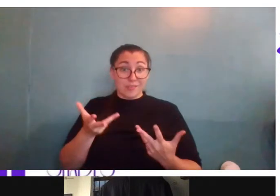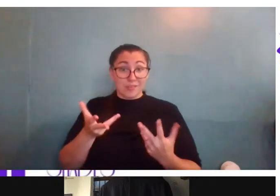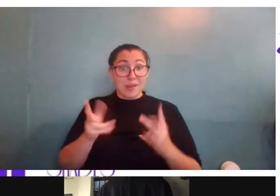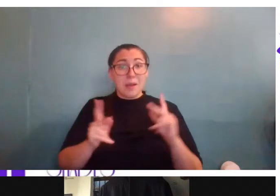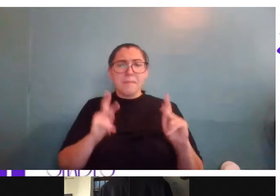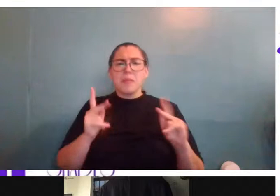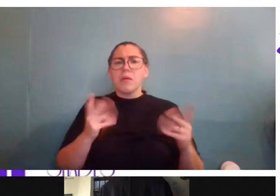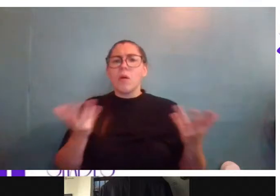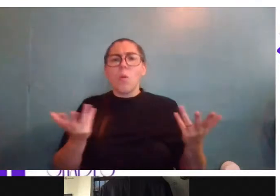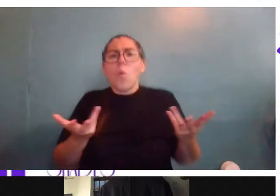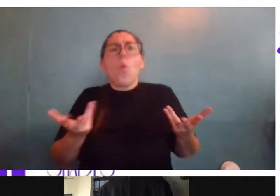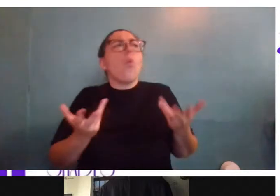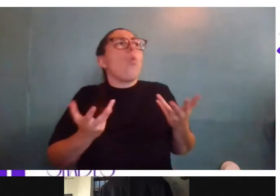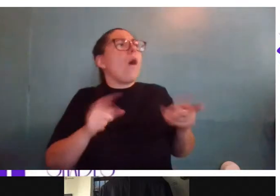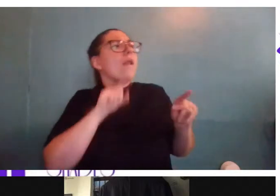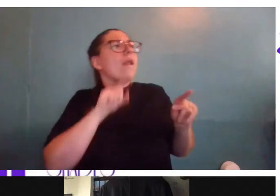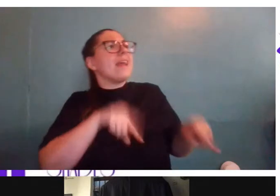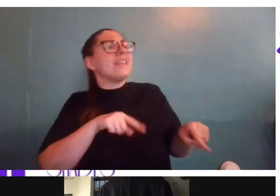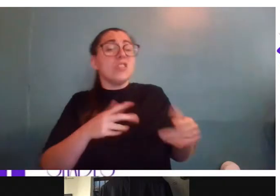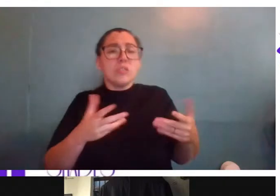like, what are the answers? It's like,